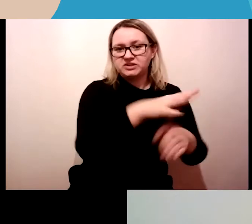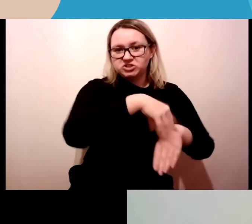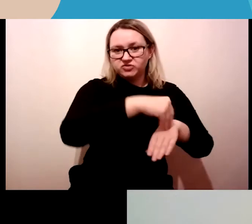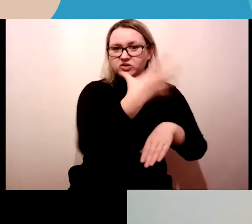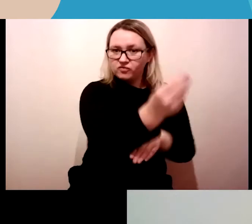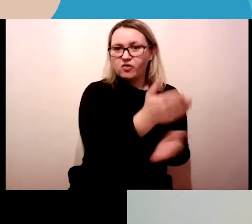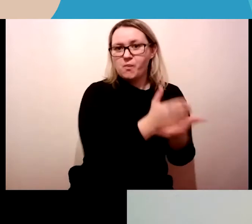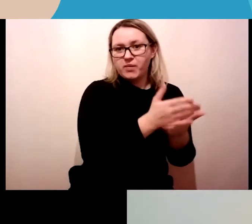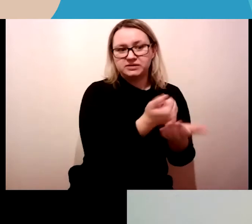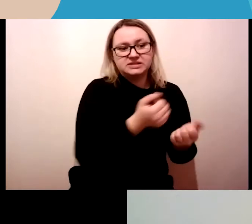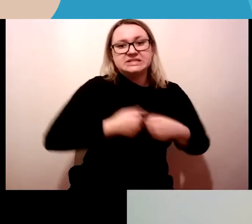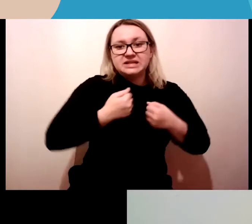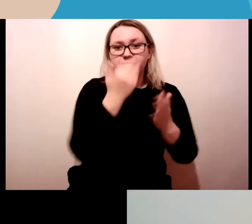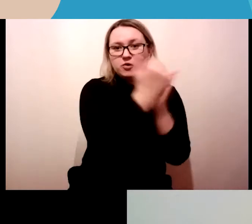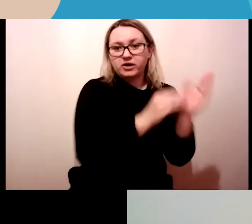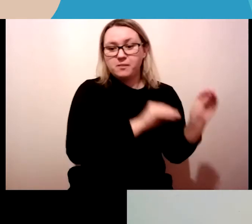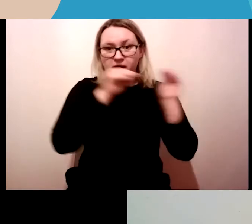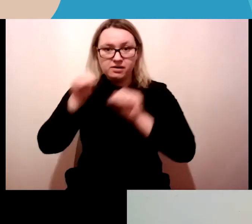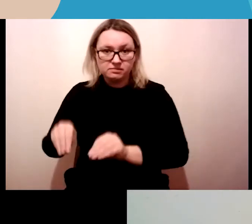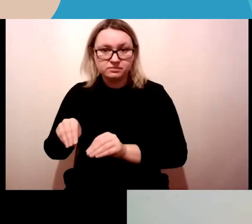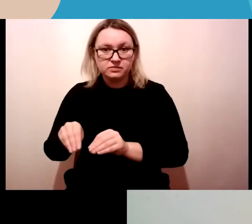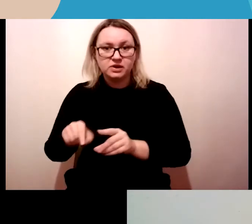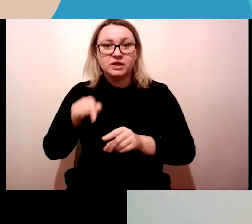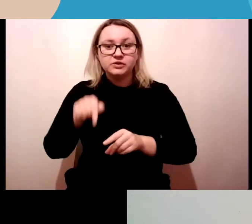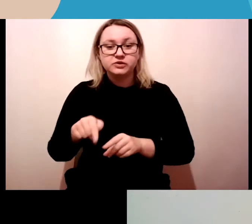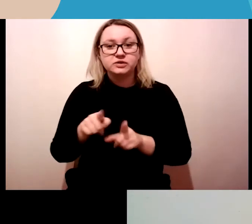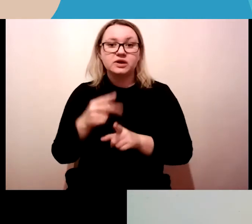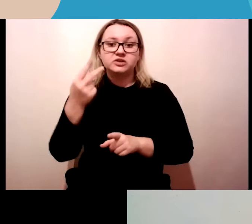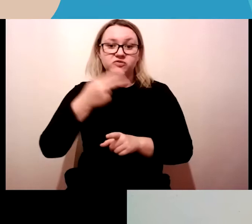the anti-bullying program implemented.